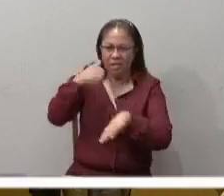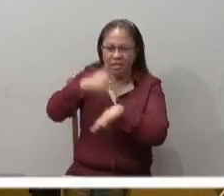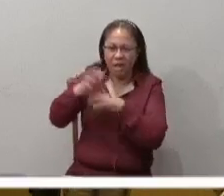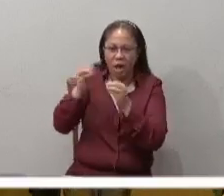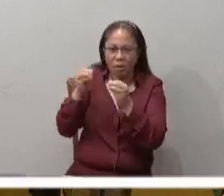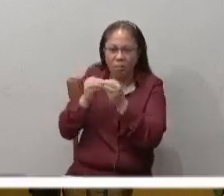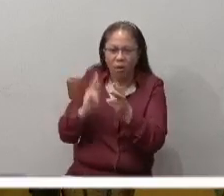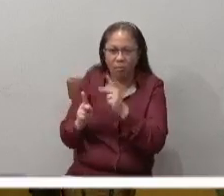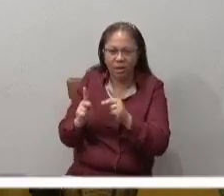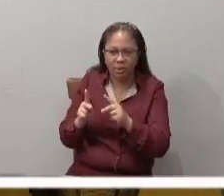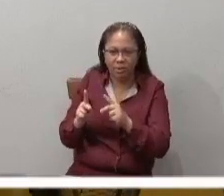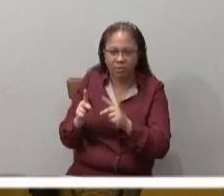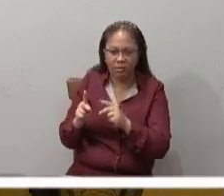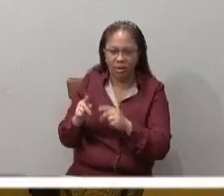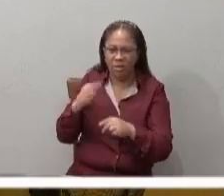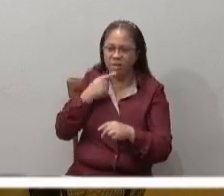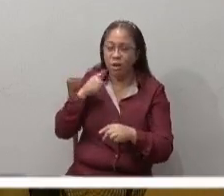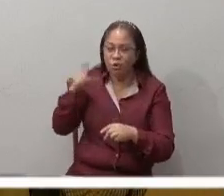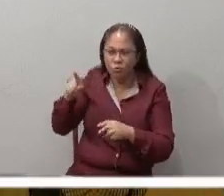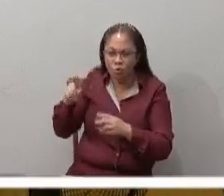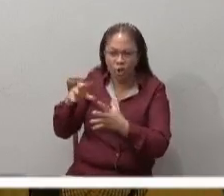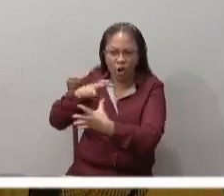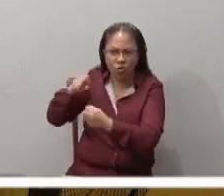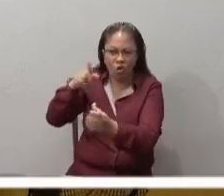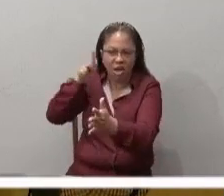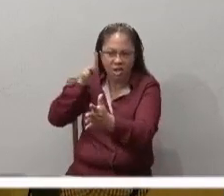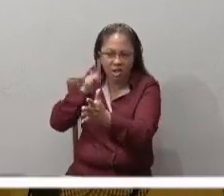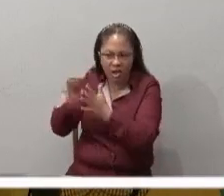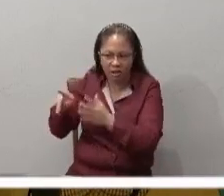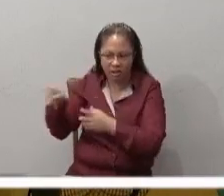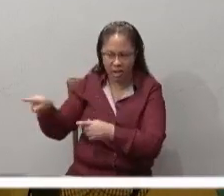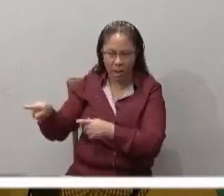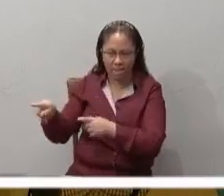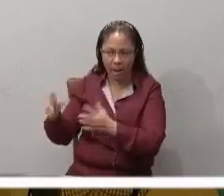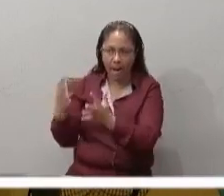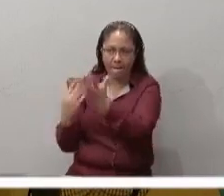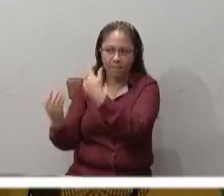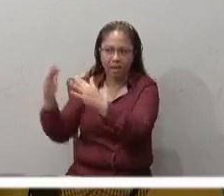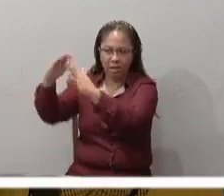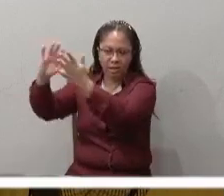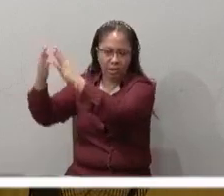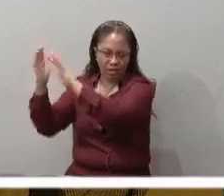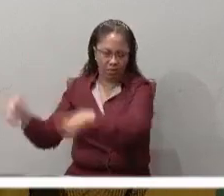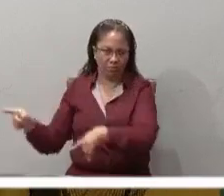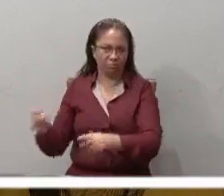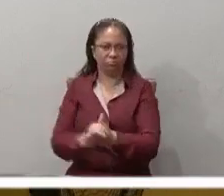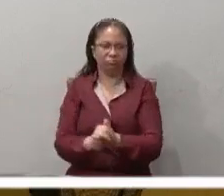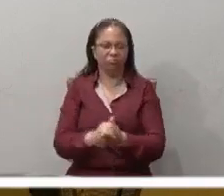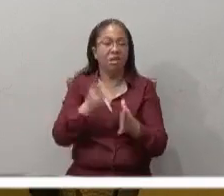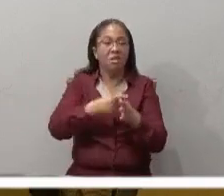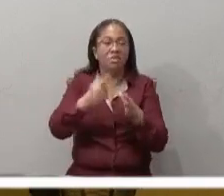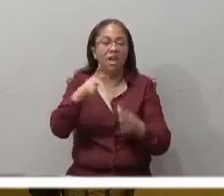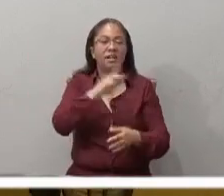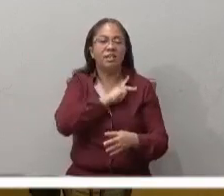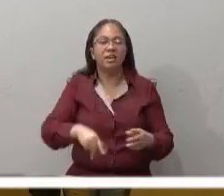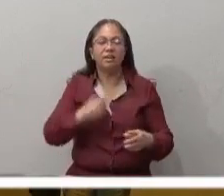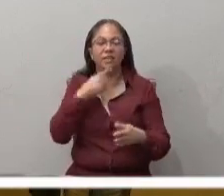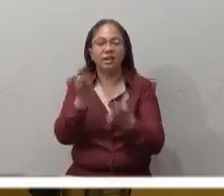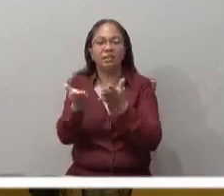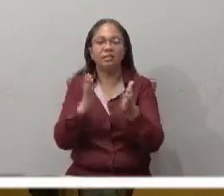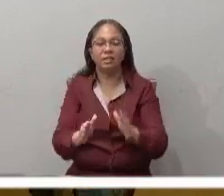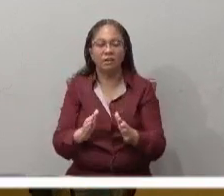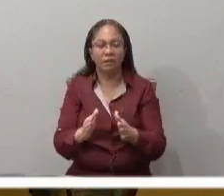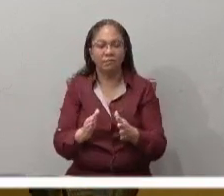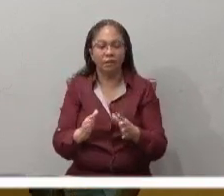troops, destroyed those murderers, and burnt their town. Then he said to his servants,